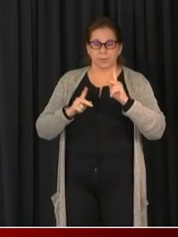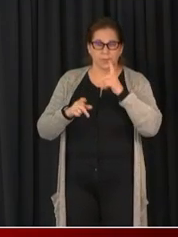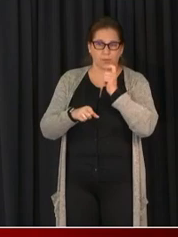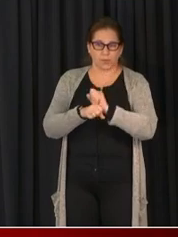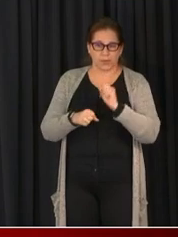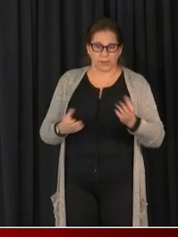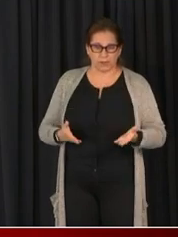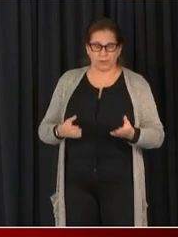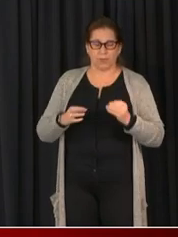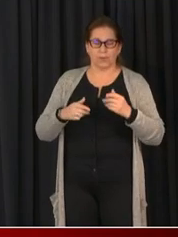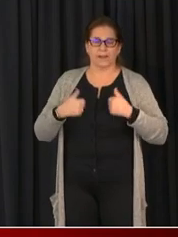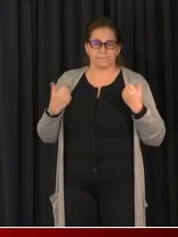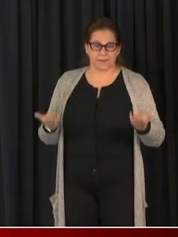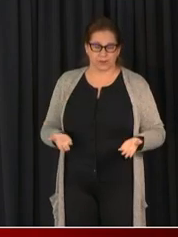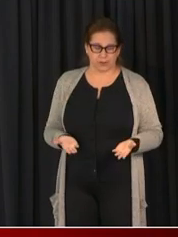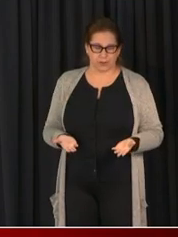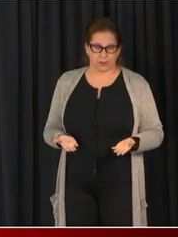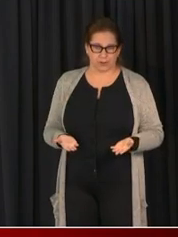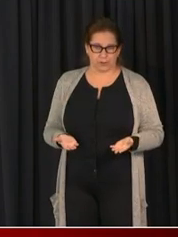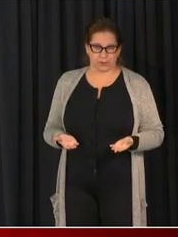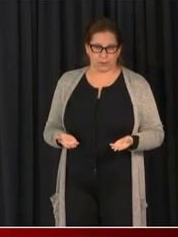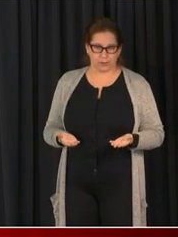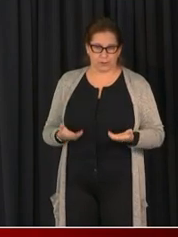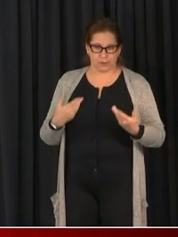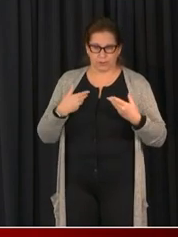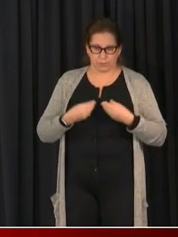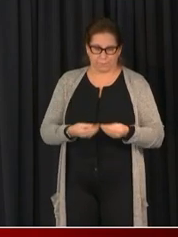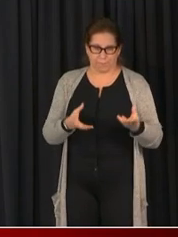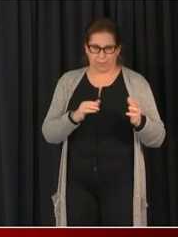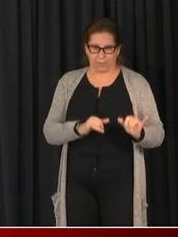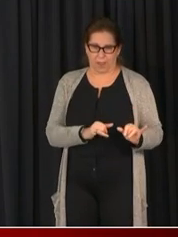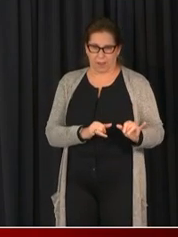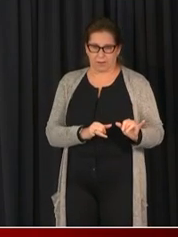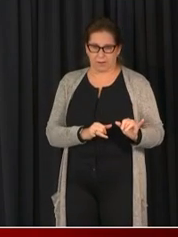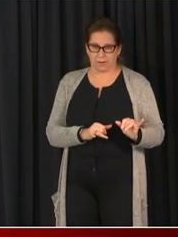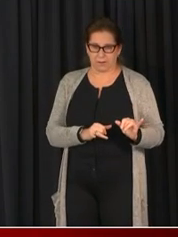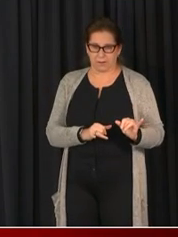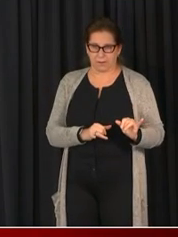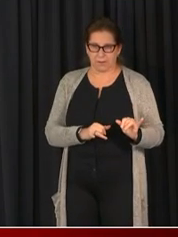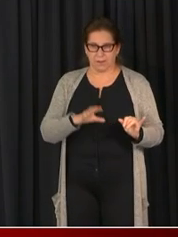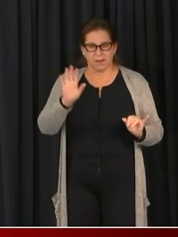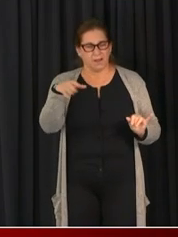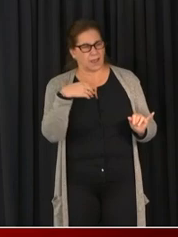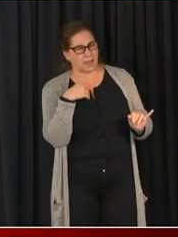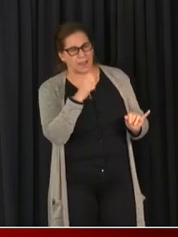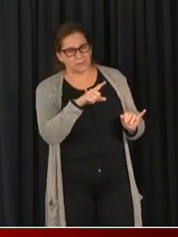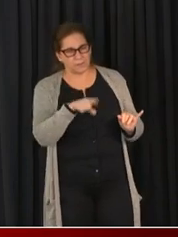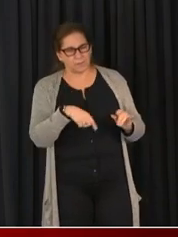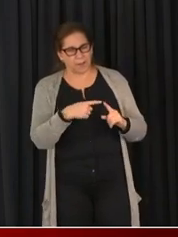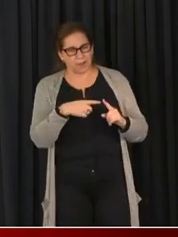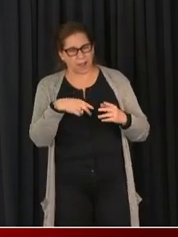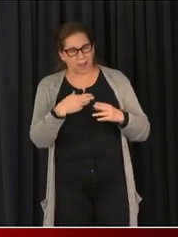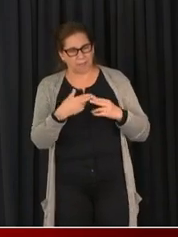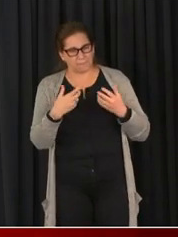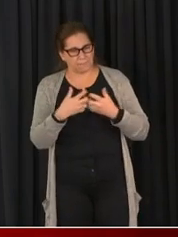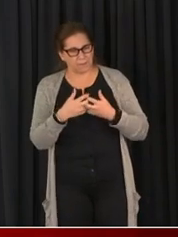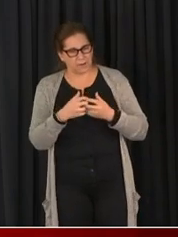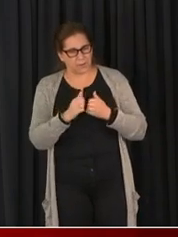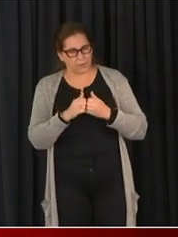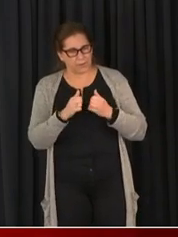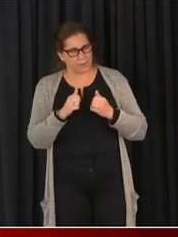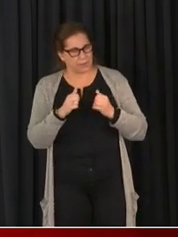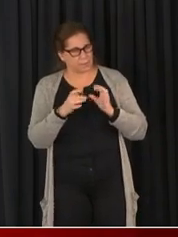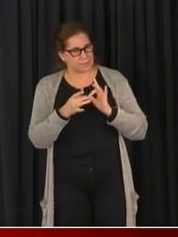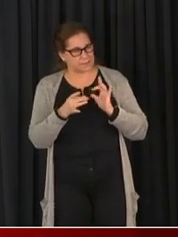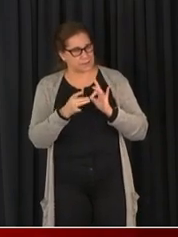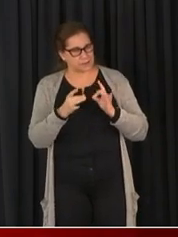and live here. And just finally, can I ask you about how this fits with the message from last week,